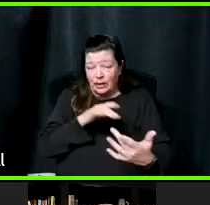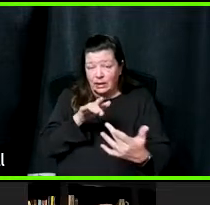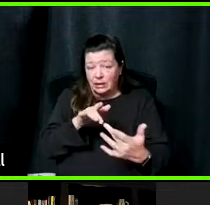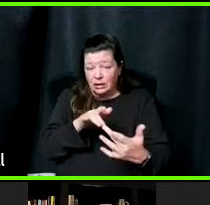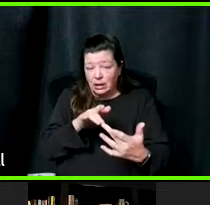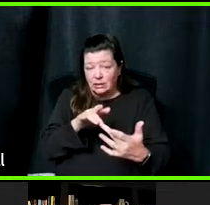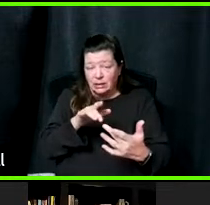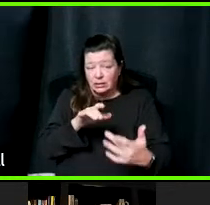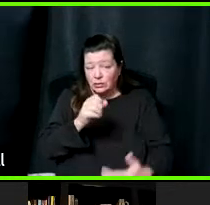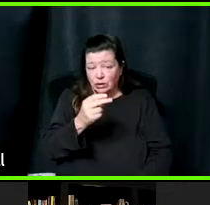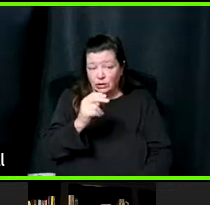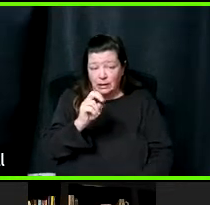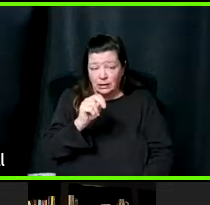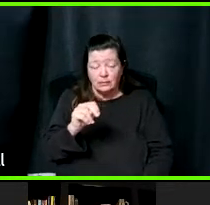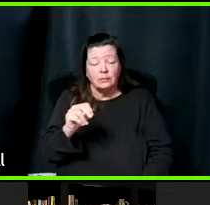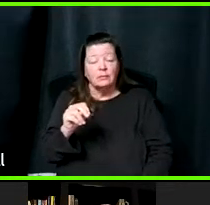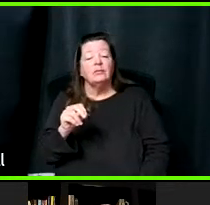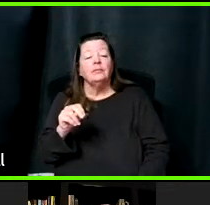that, Shannon?